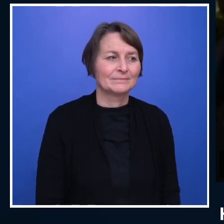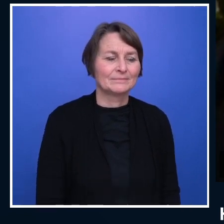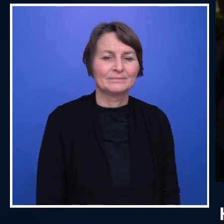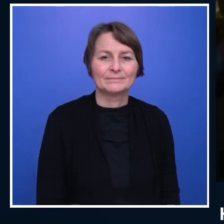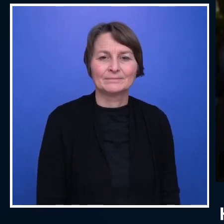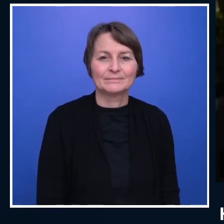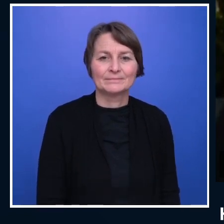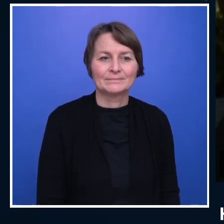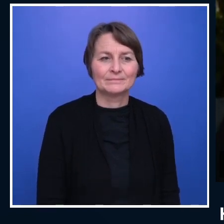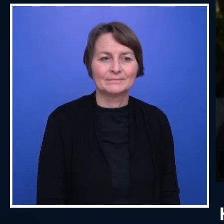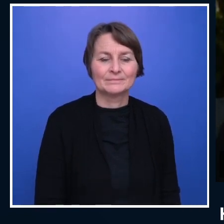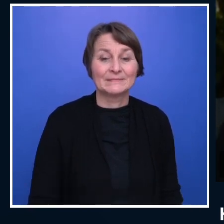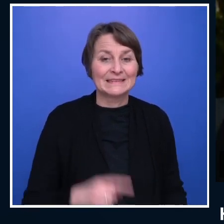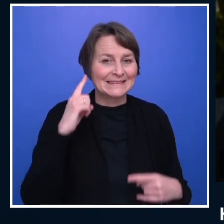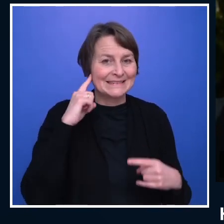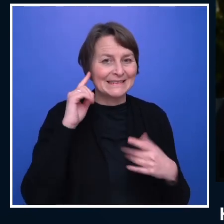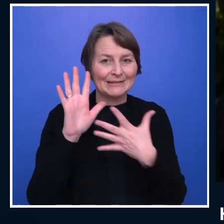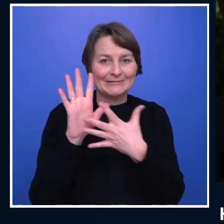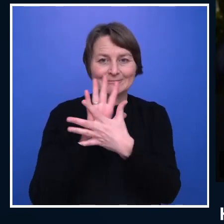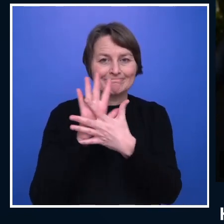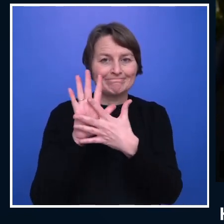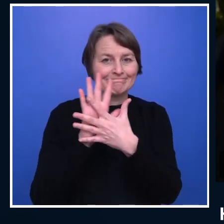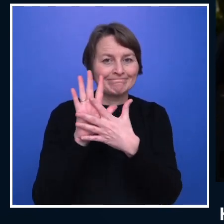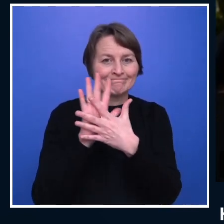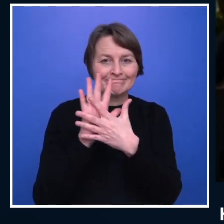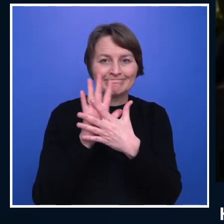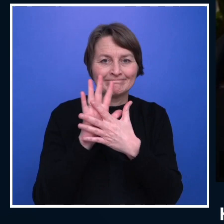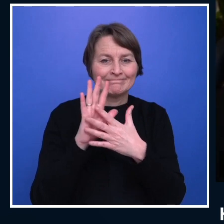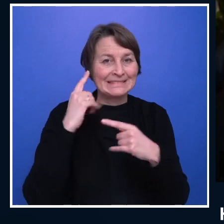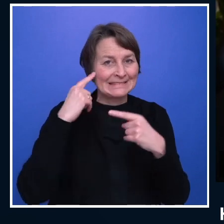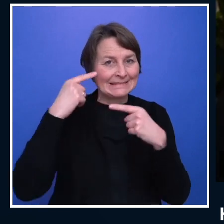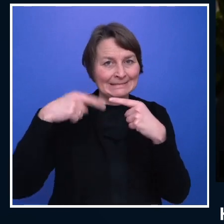today Yes, for I the have to second move over time. here. Yeah.